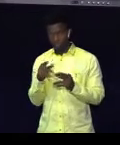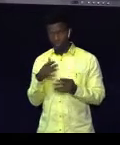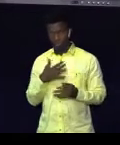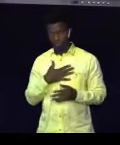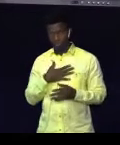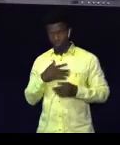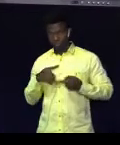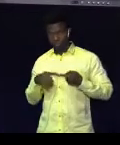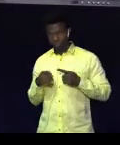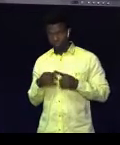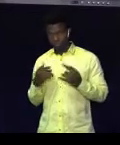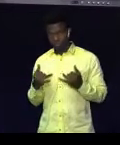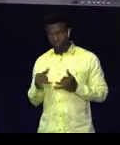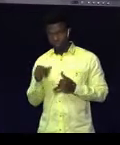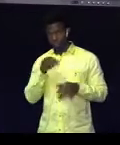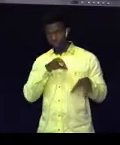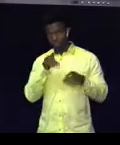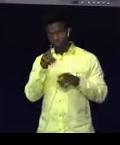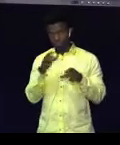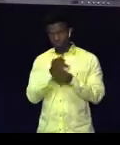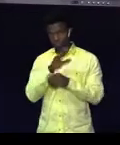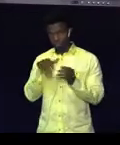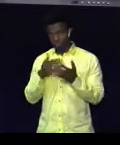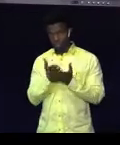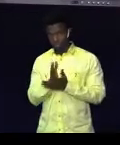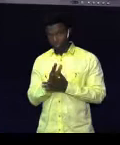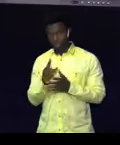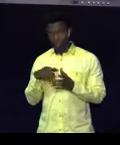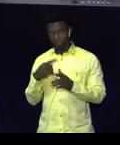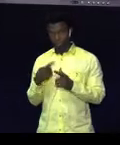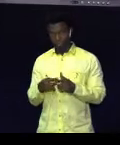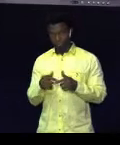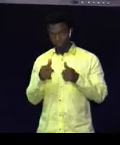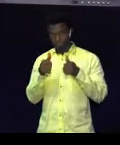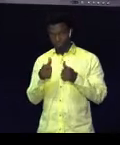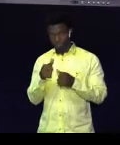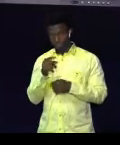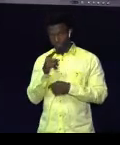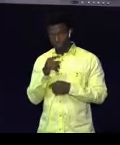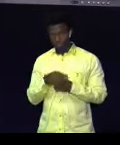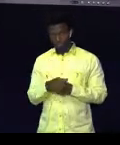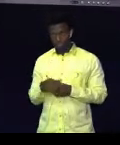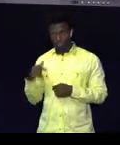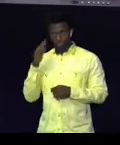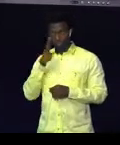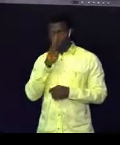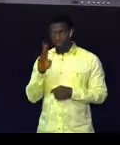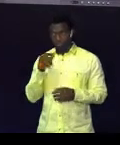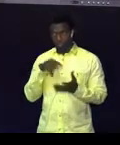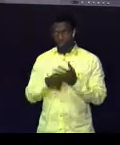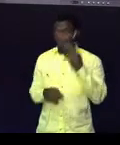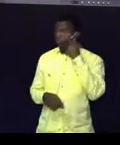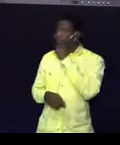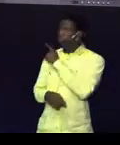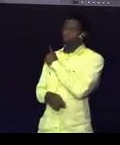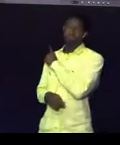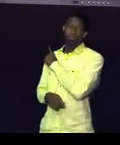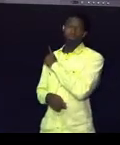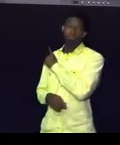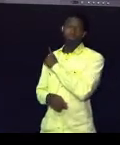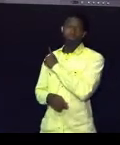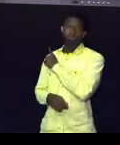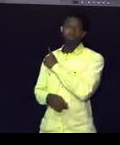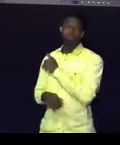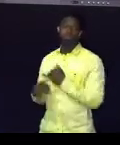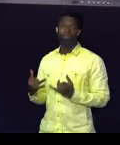7 places, my friend. Now did you get all correct? Then good job you. We're going to be using this knowledge